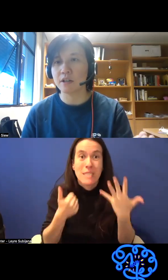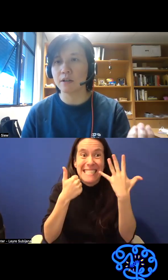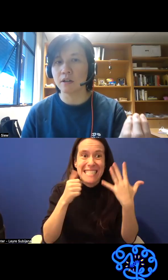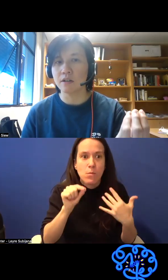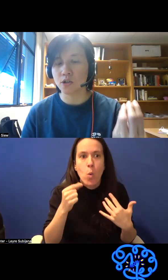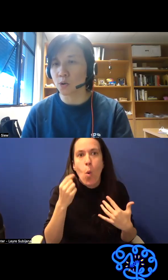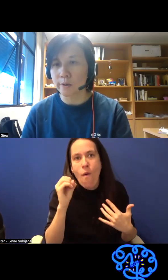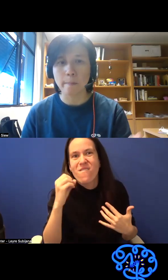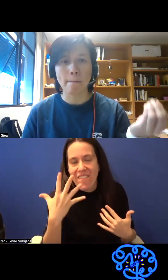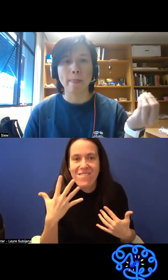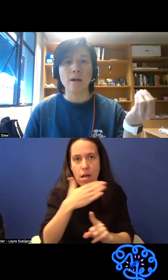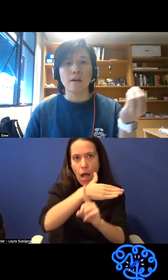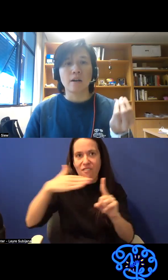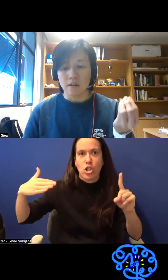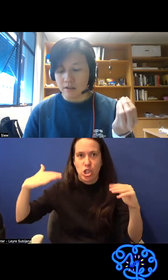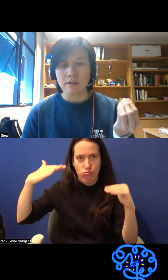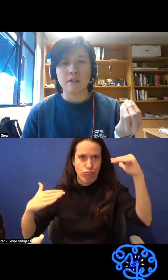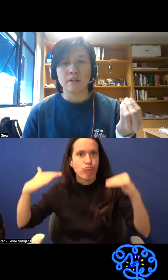average score.